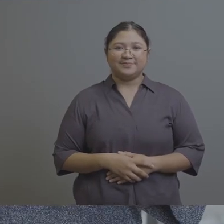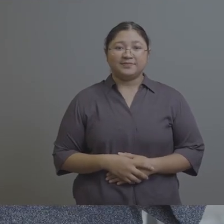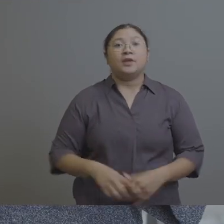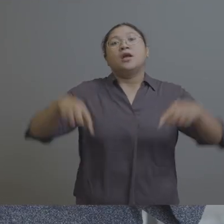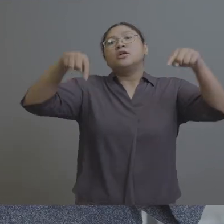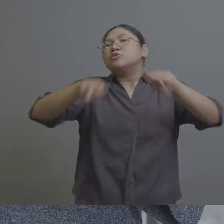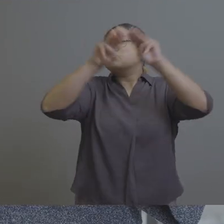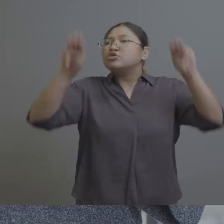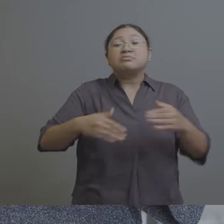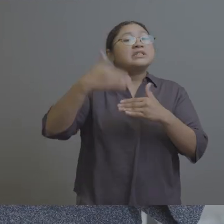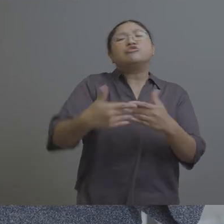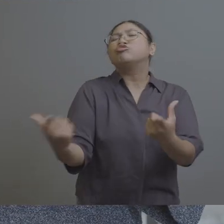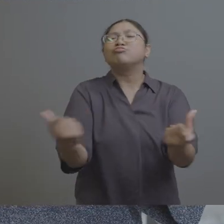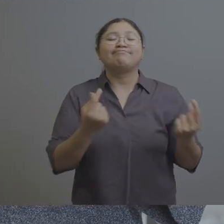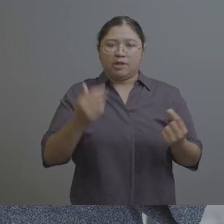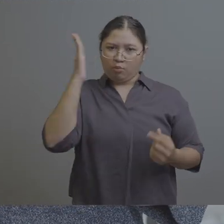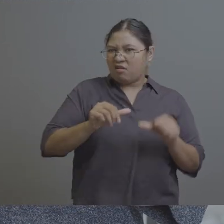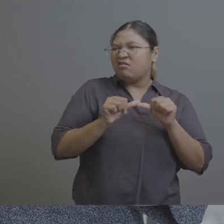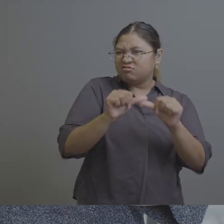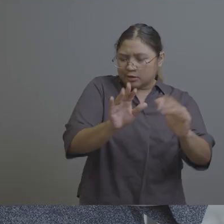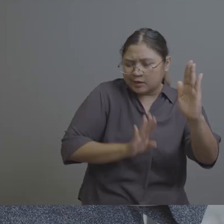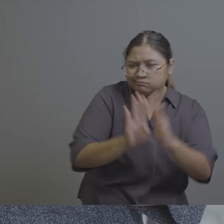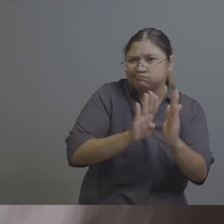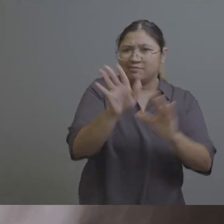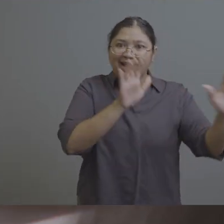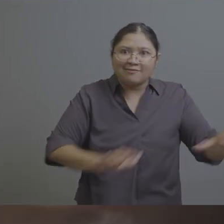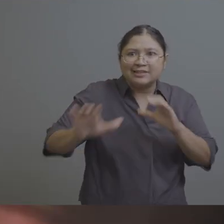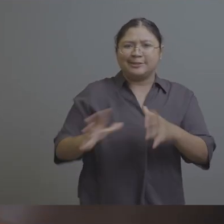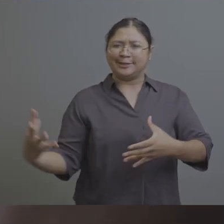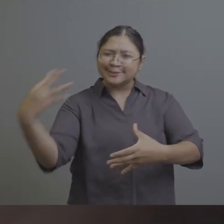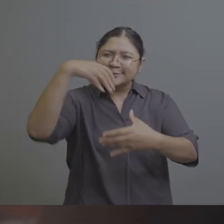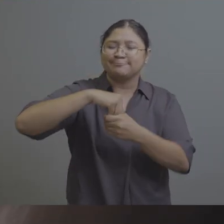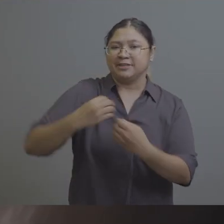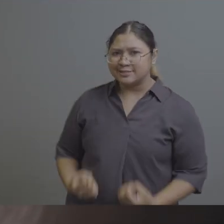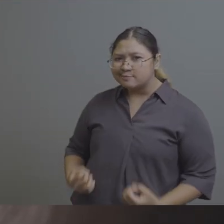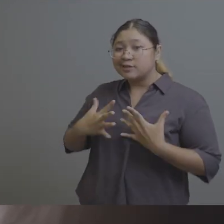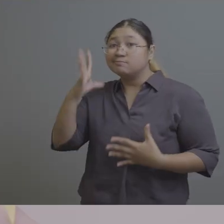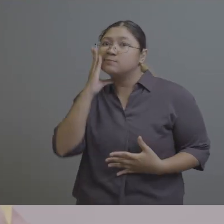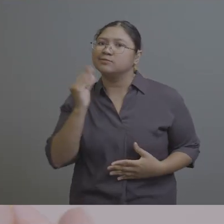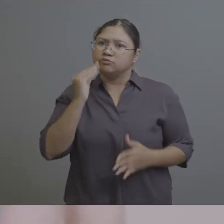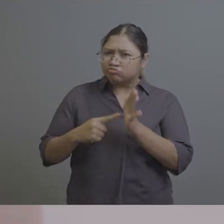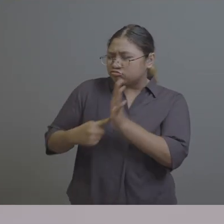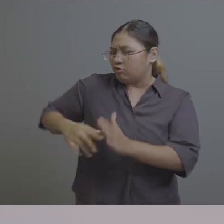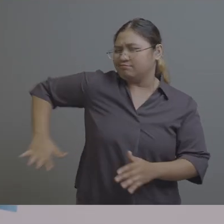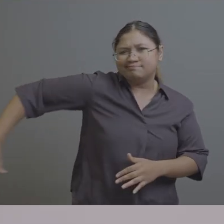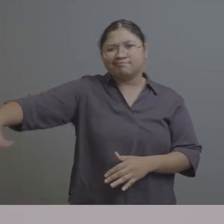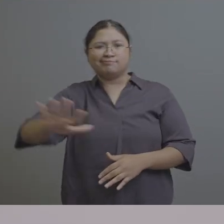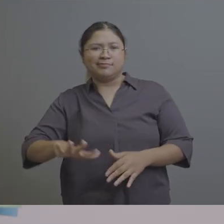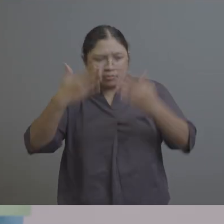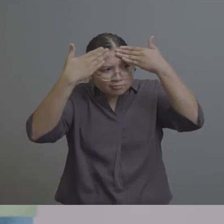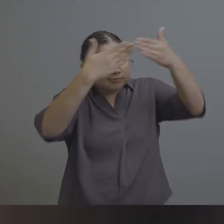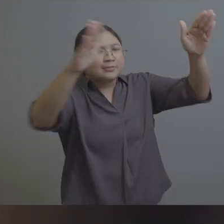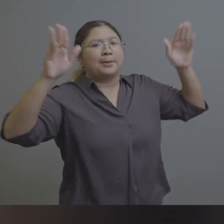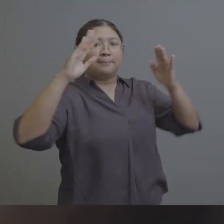As we look to the next chapter, we remain committed to expanding our role as a learning museum. We will continue to create inclusive